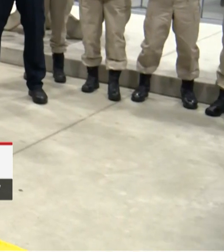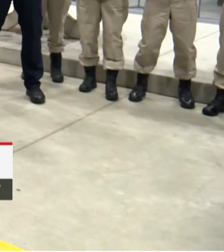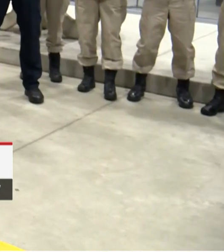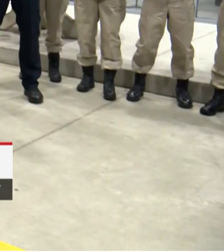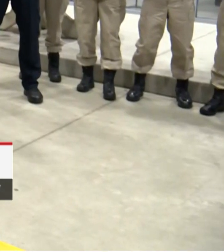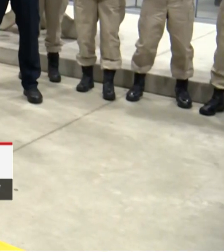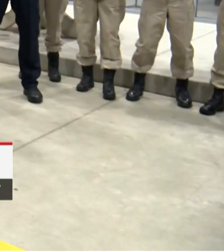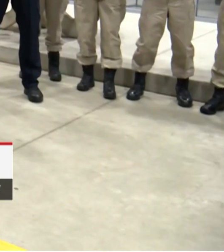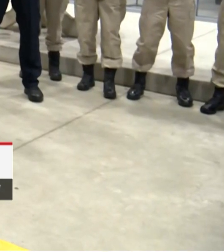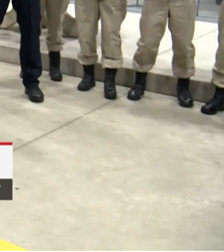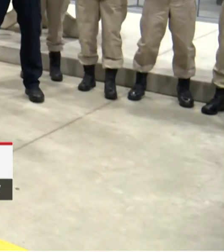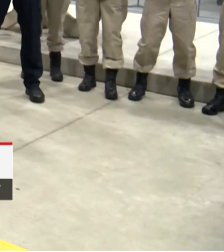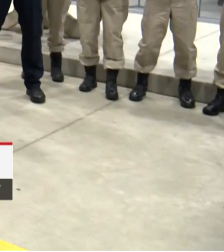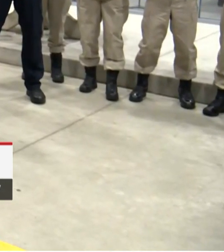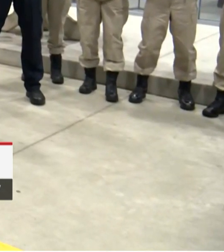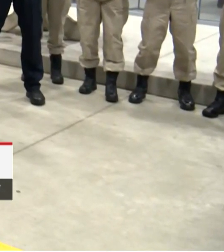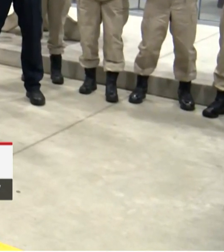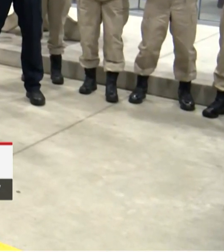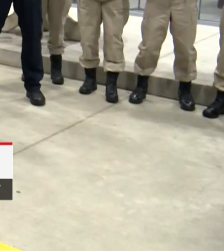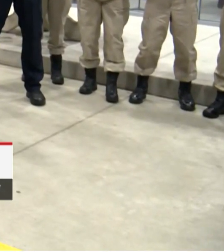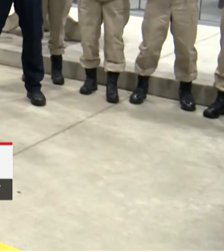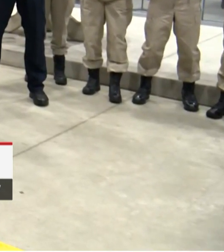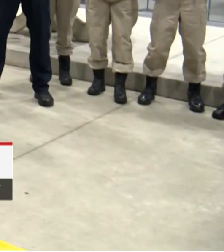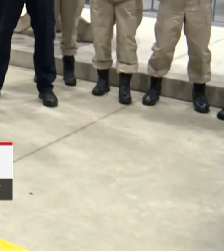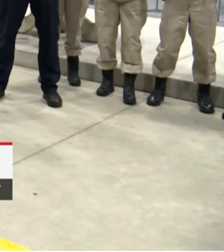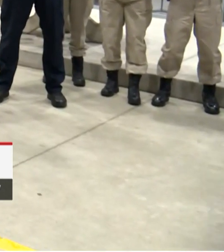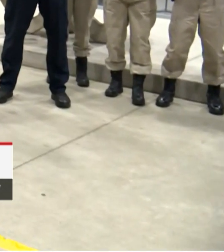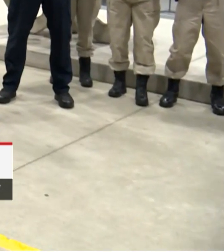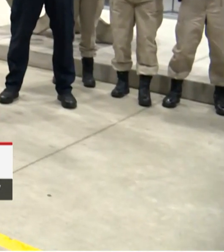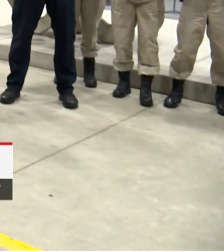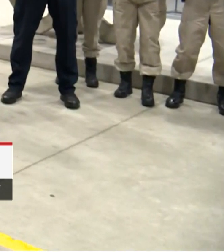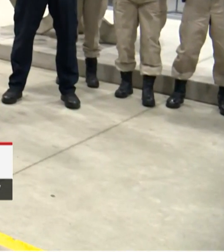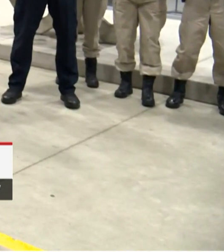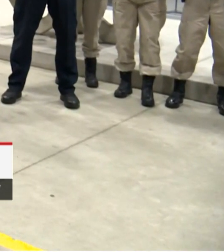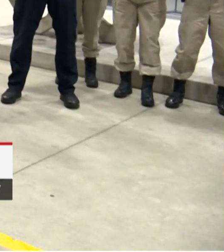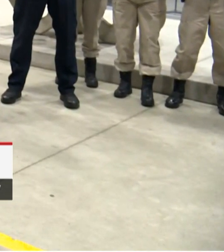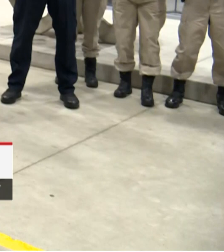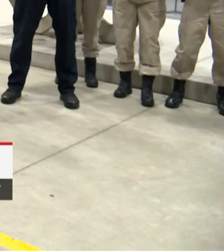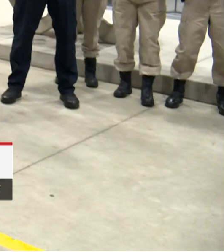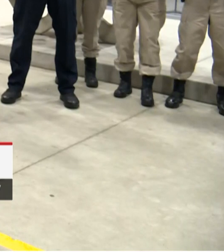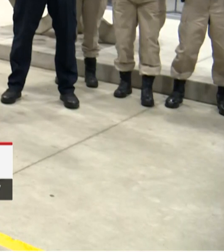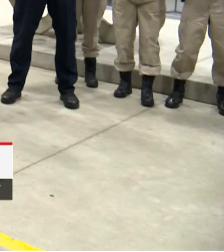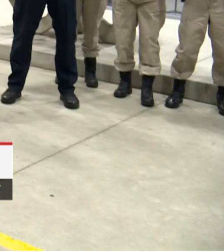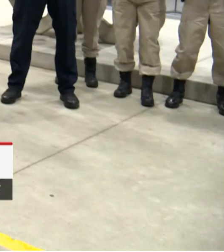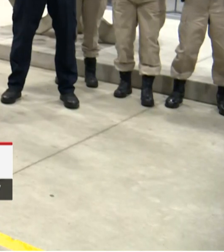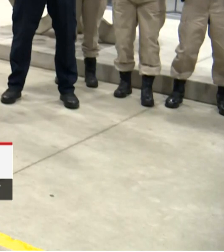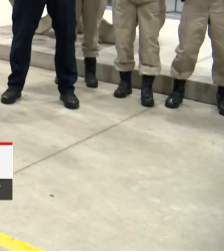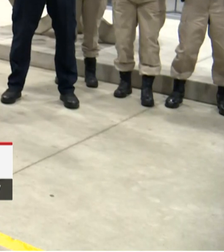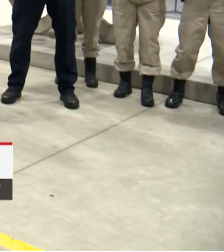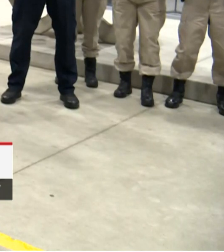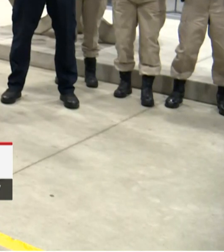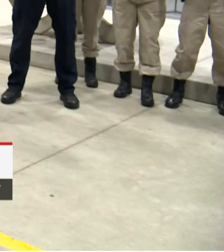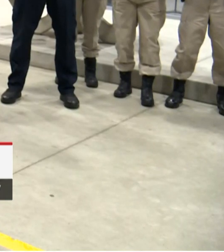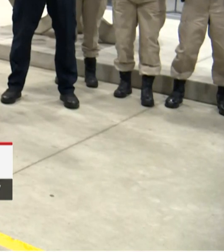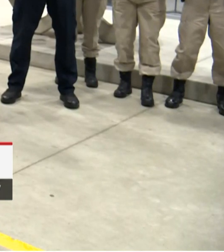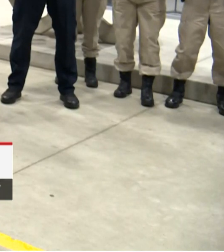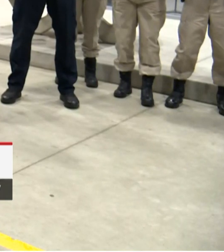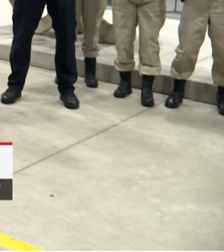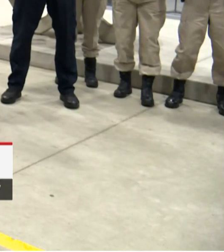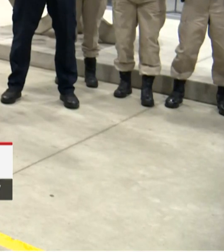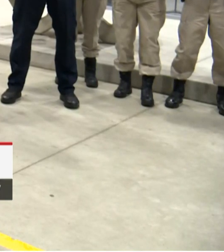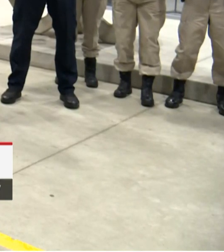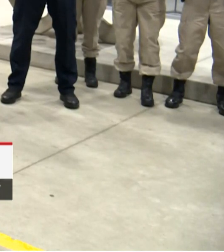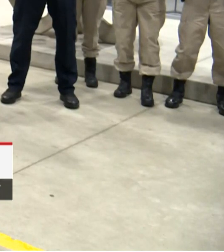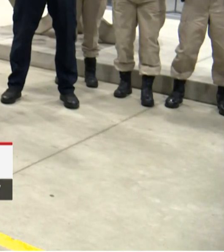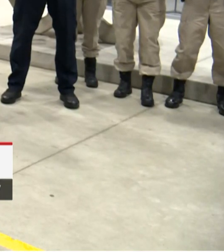suspect, our complainant here, would have made the complaint that, hey, I was following this other officer's